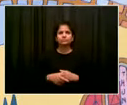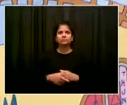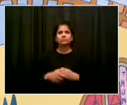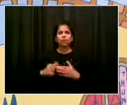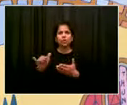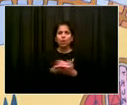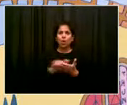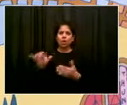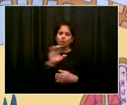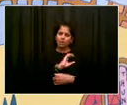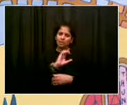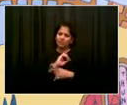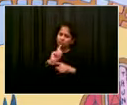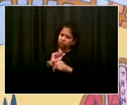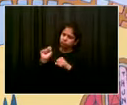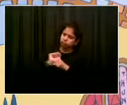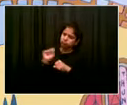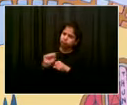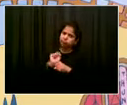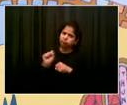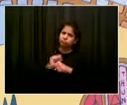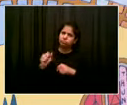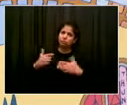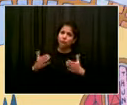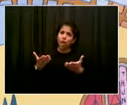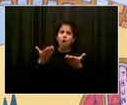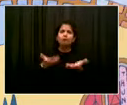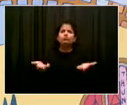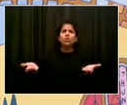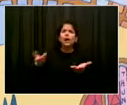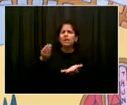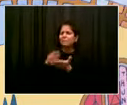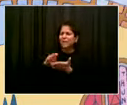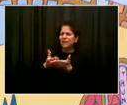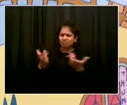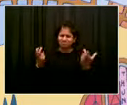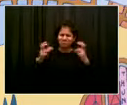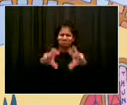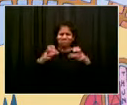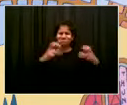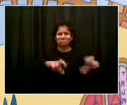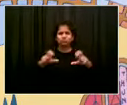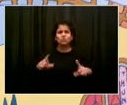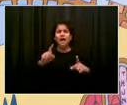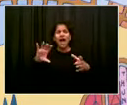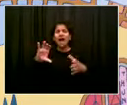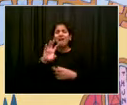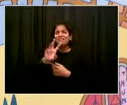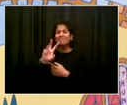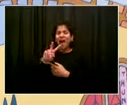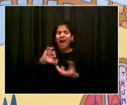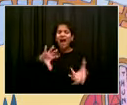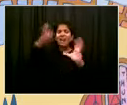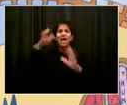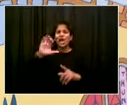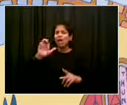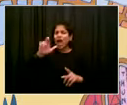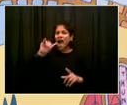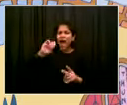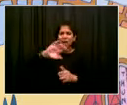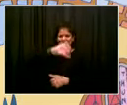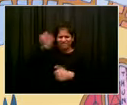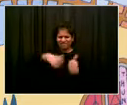puts immense resources into going to the root causes of violence, and so often that means gangs. But to take down a gang, to